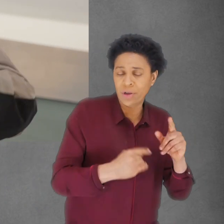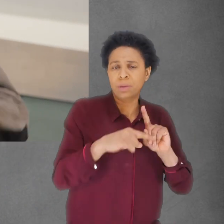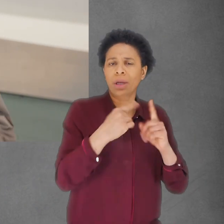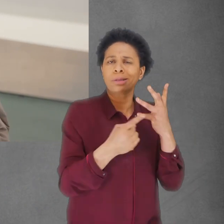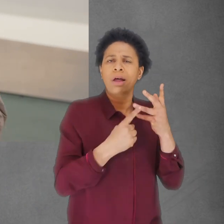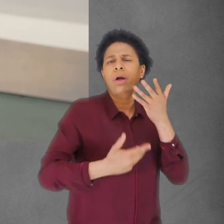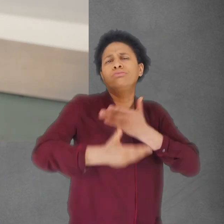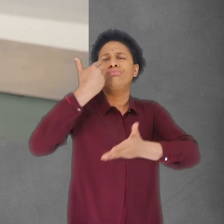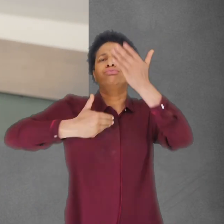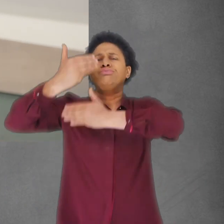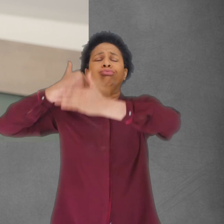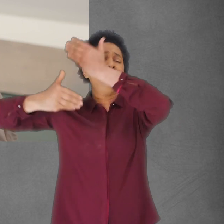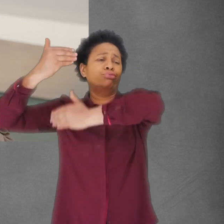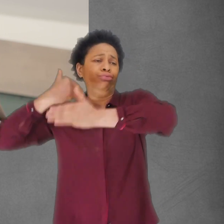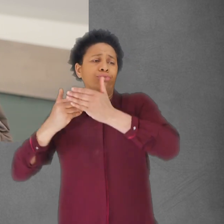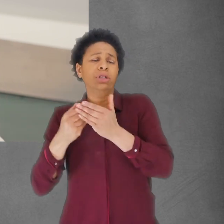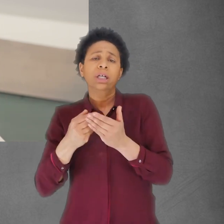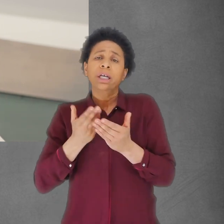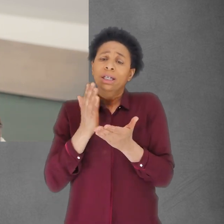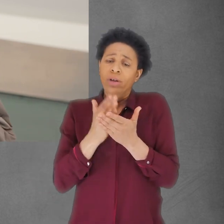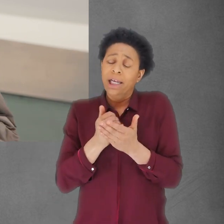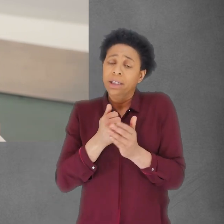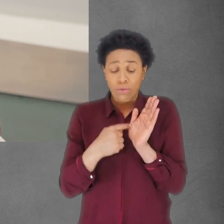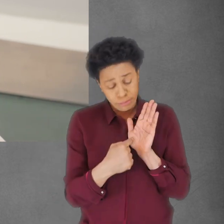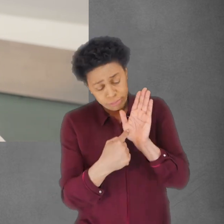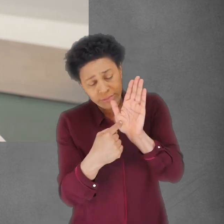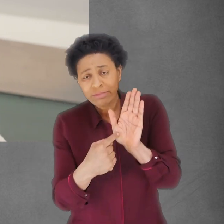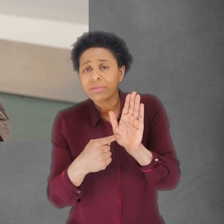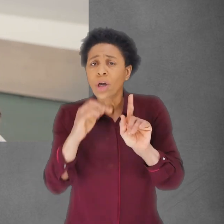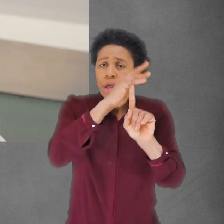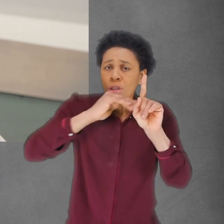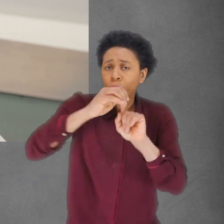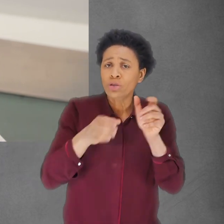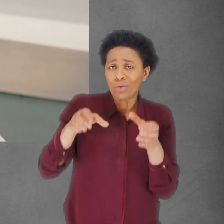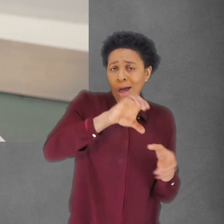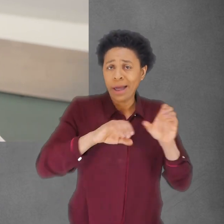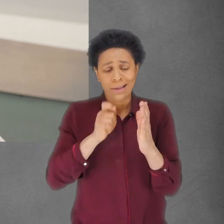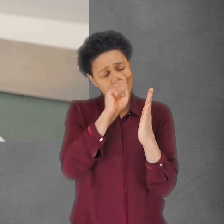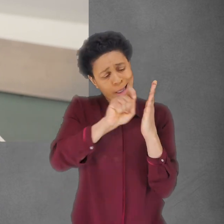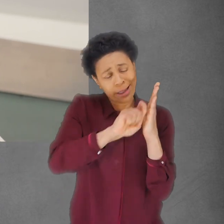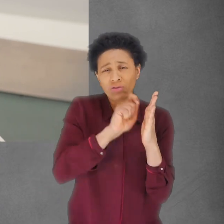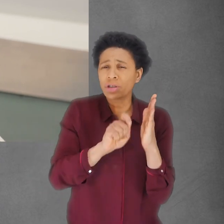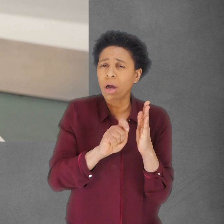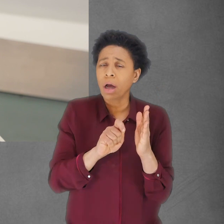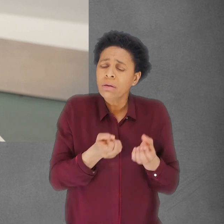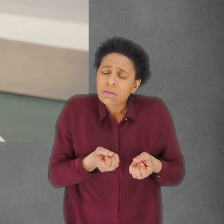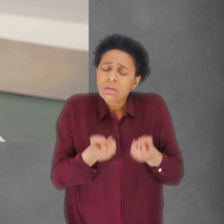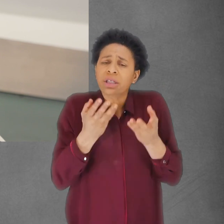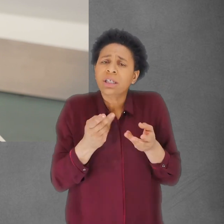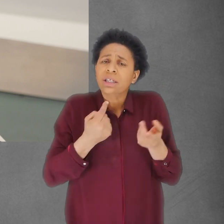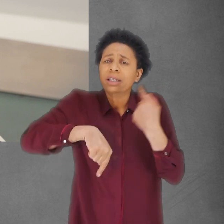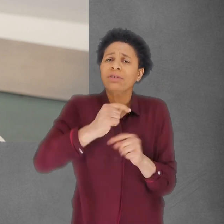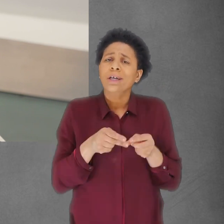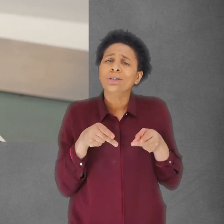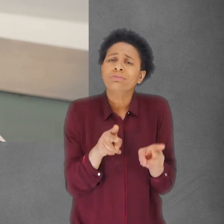longer histories is really place social sciences in the field of social science and literature in a way where we